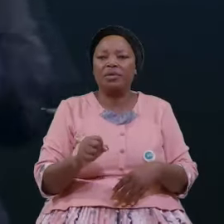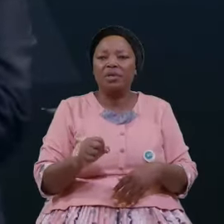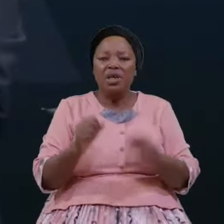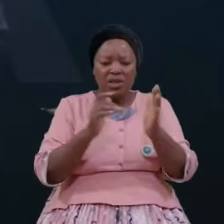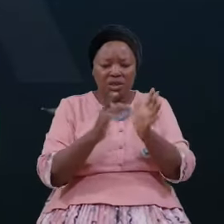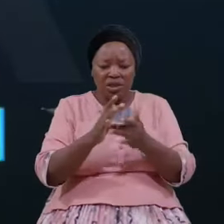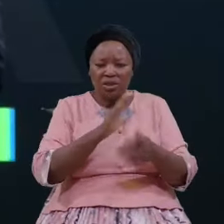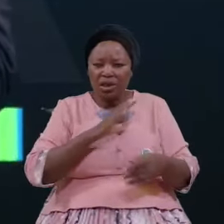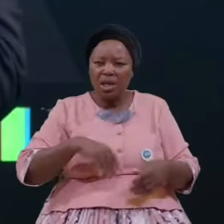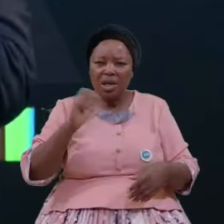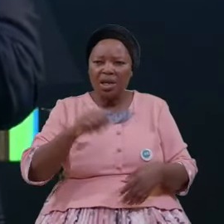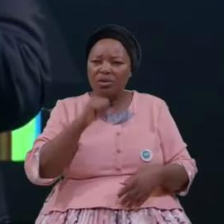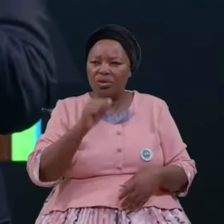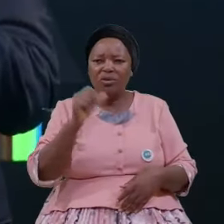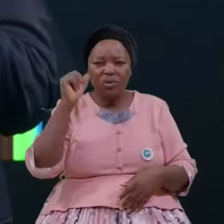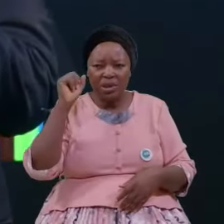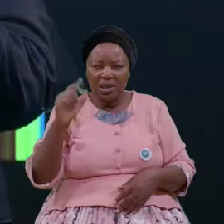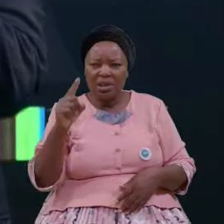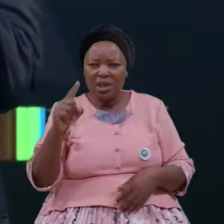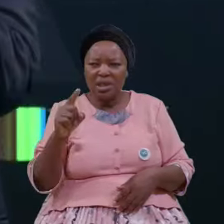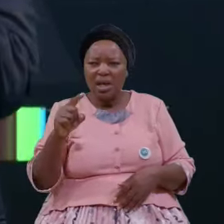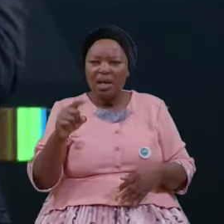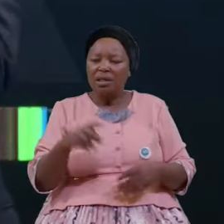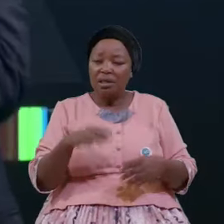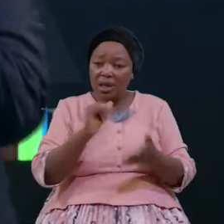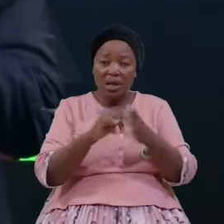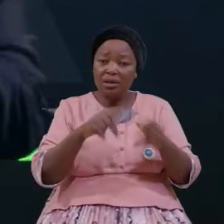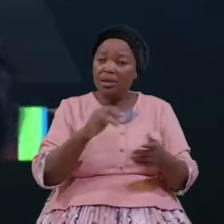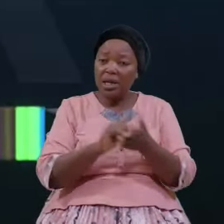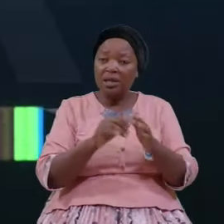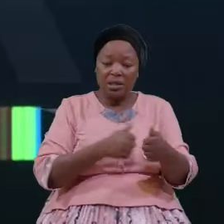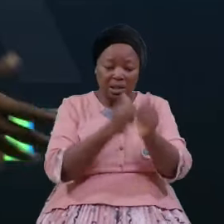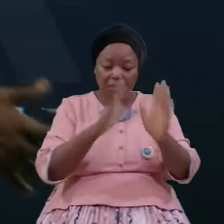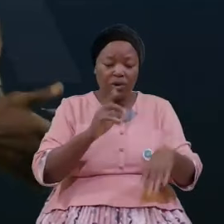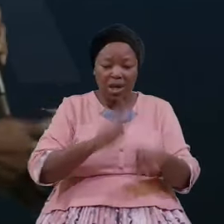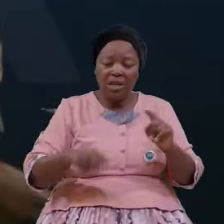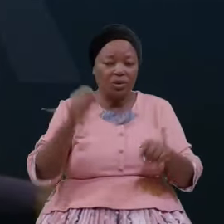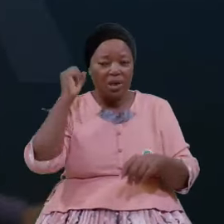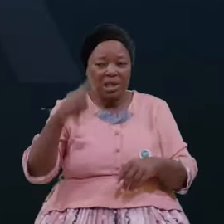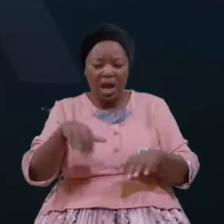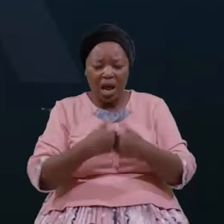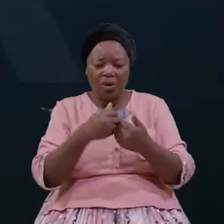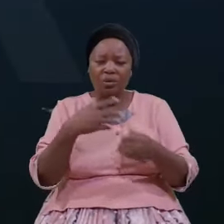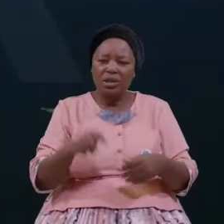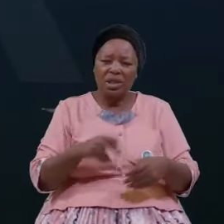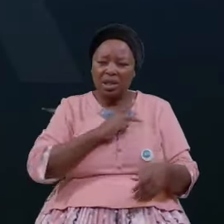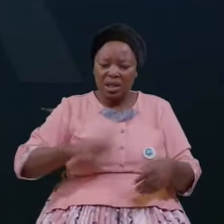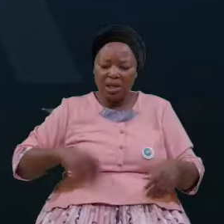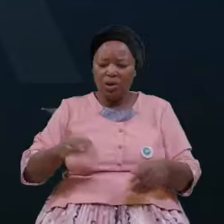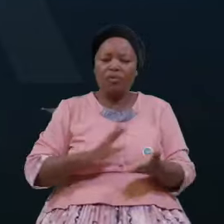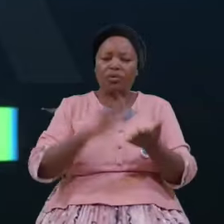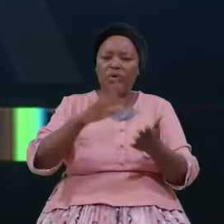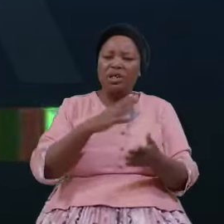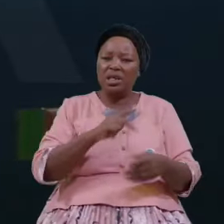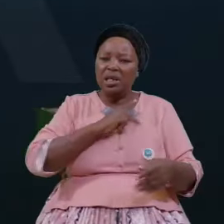couldn't imagine how the King of Glory, the King of all power, will take water and begin to